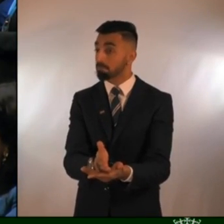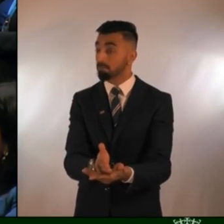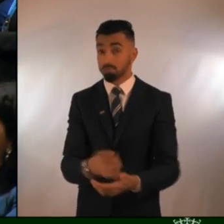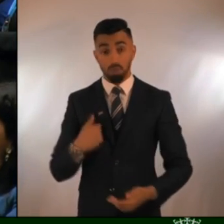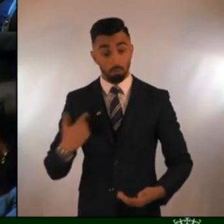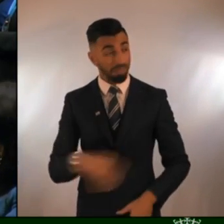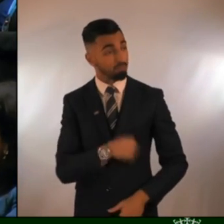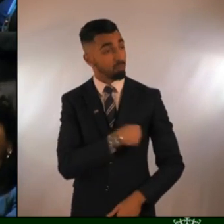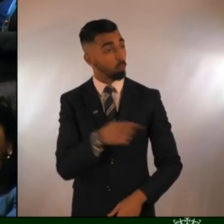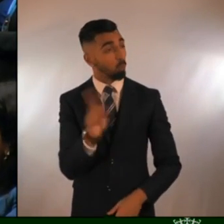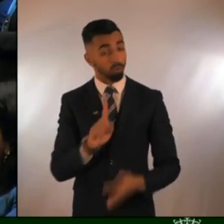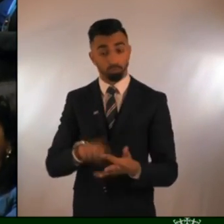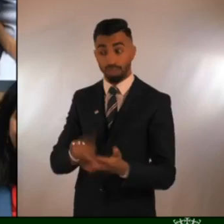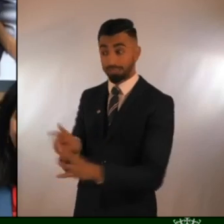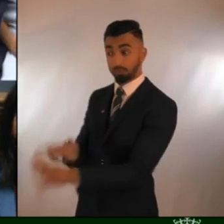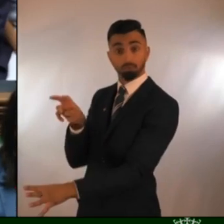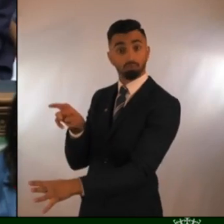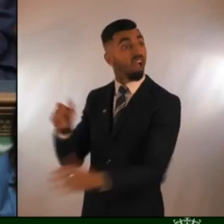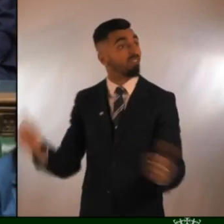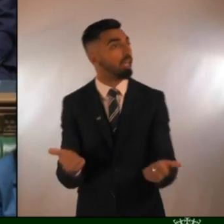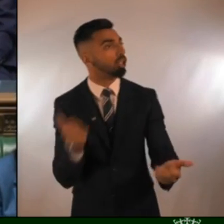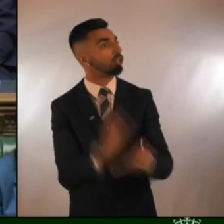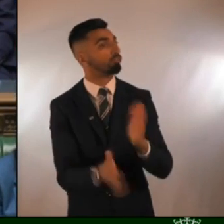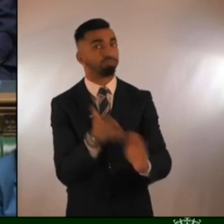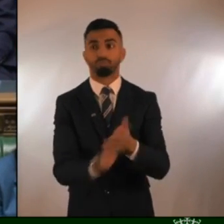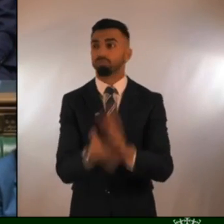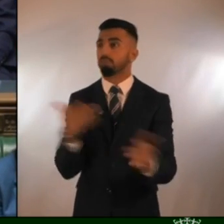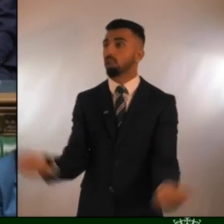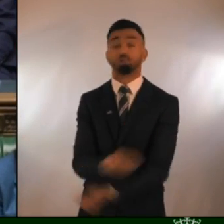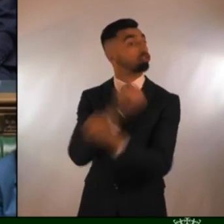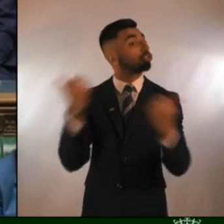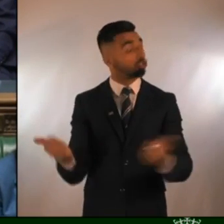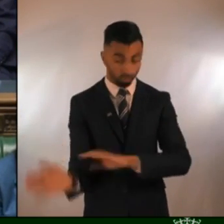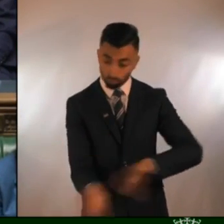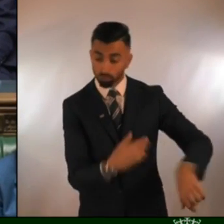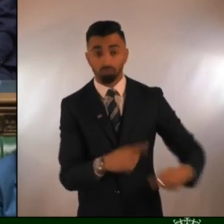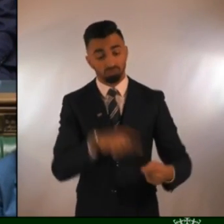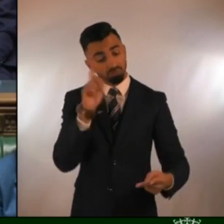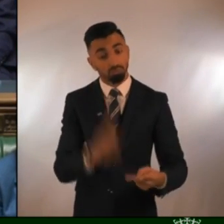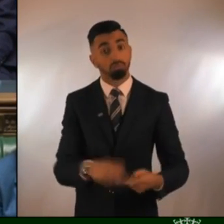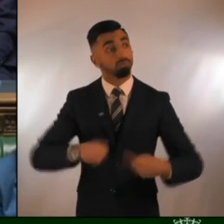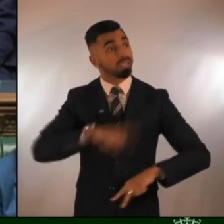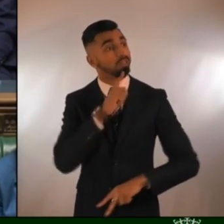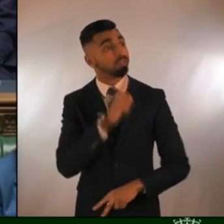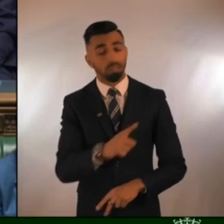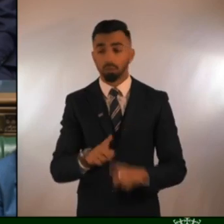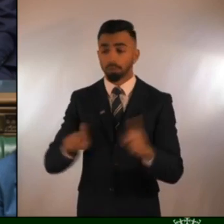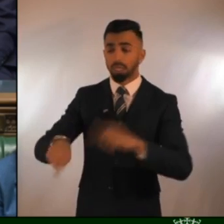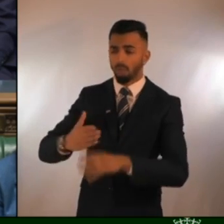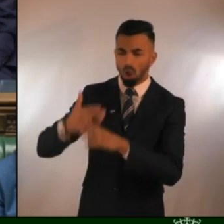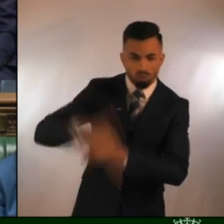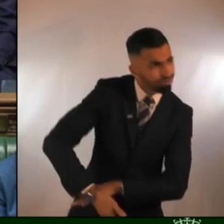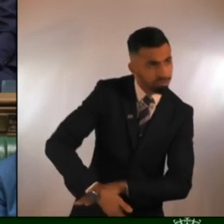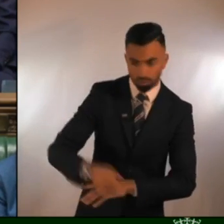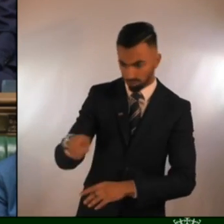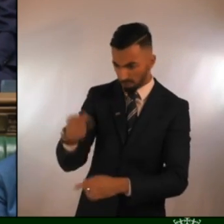Brexit done, and we got it done. We promised to let hard-working families keep more of what they earn. This